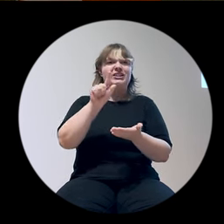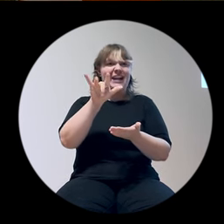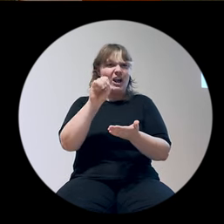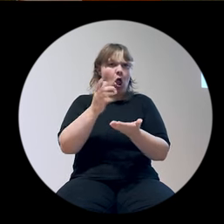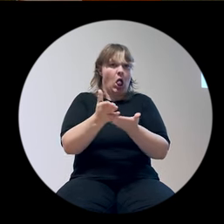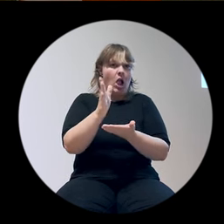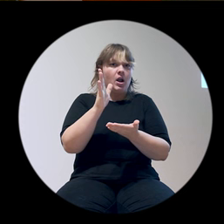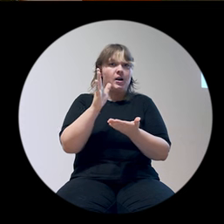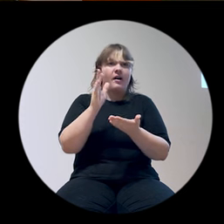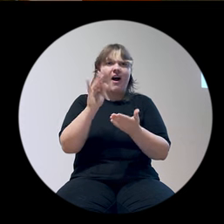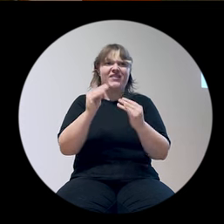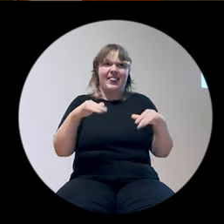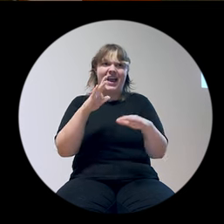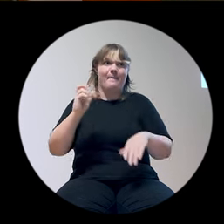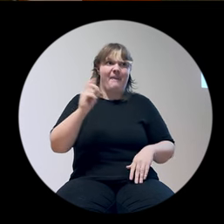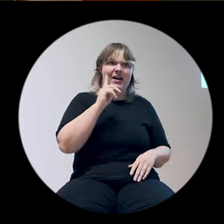indigenous stewards and care.